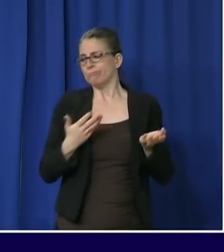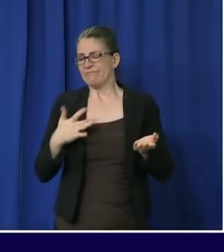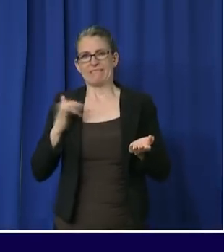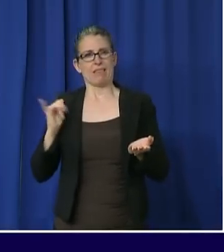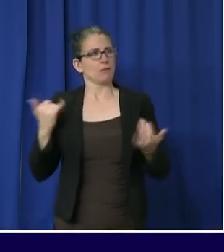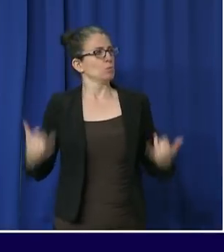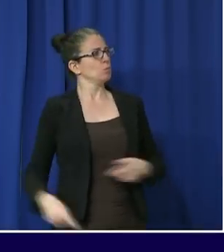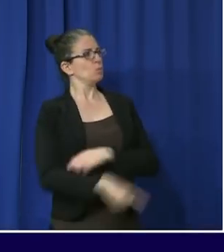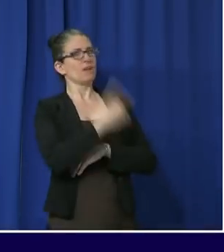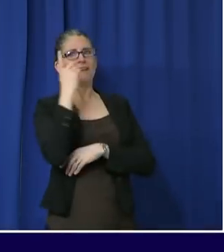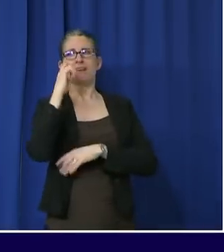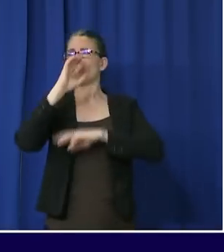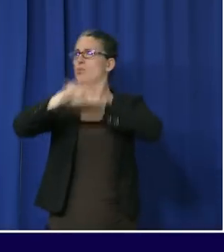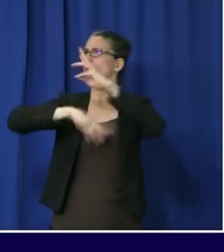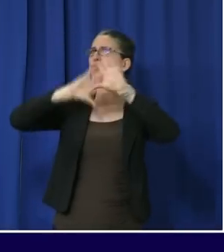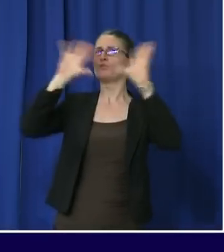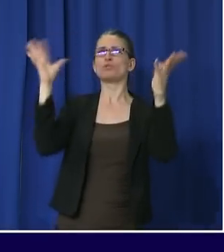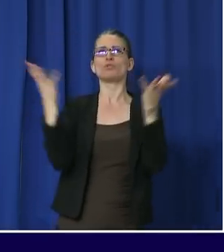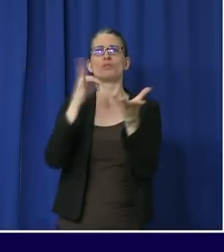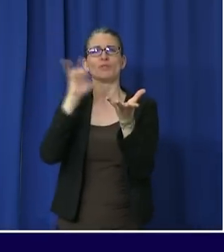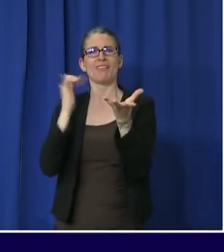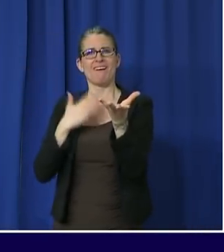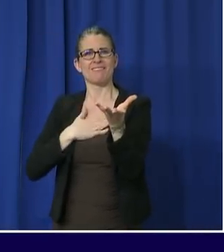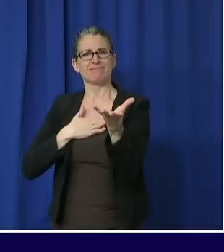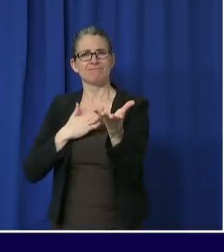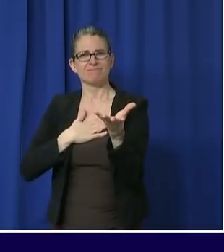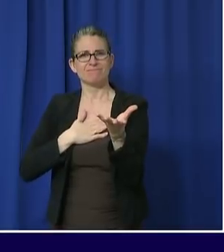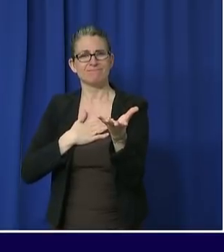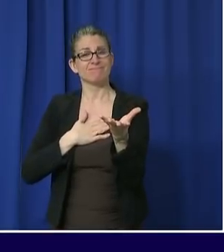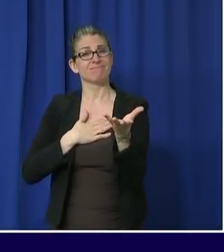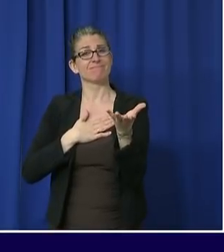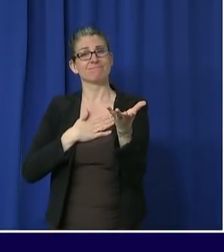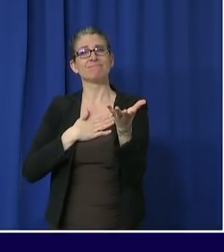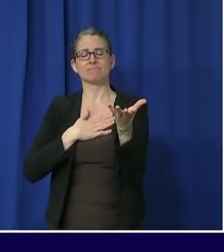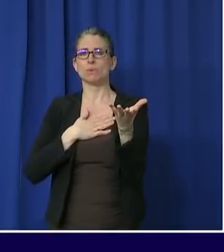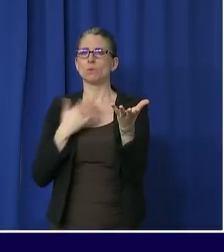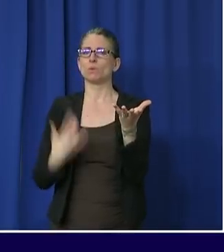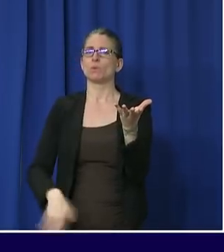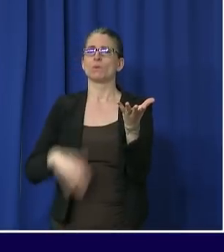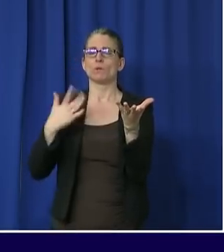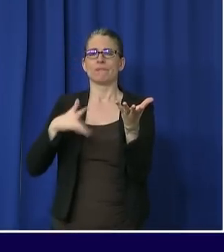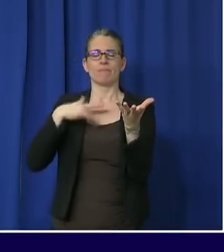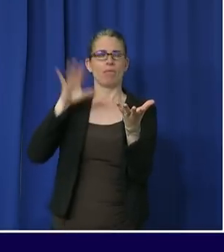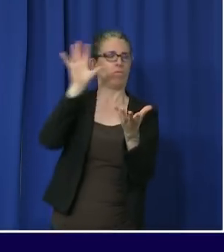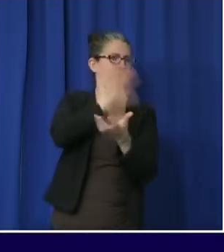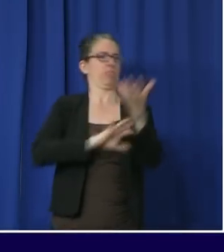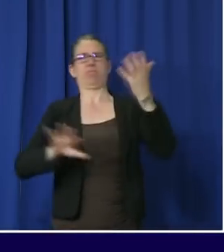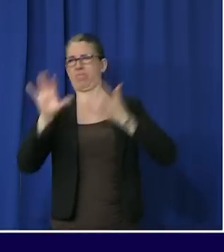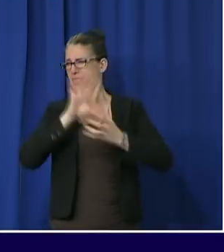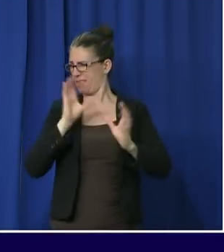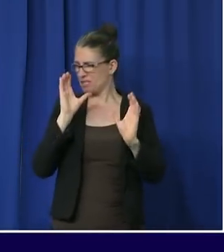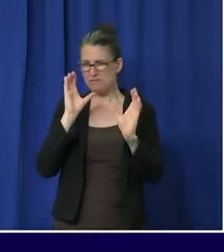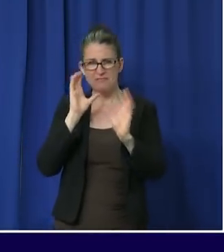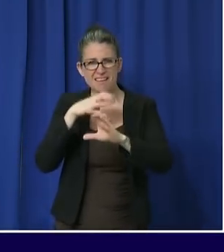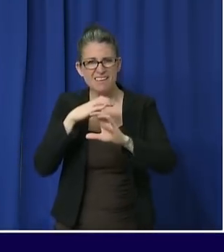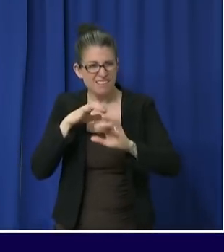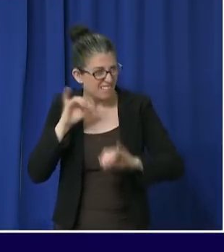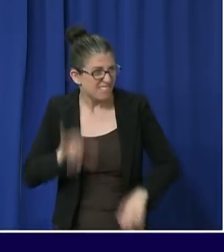These continue to be strange times. The warmer weather tells us it's